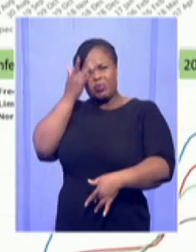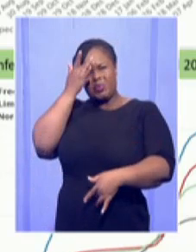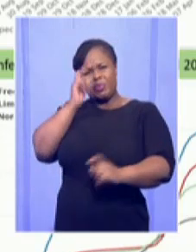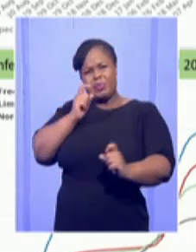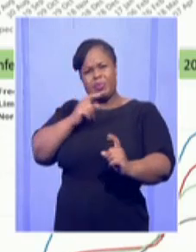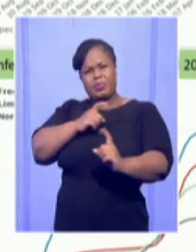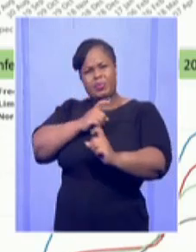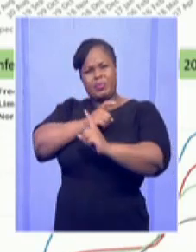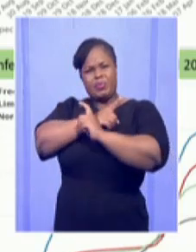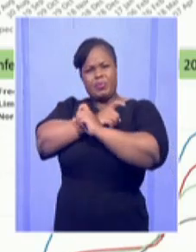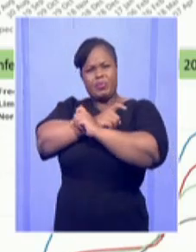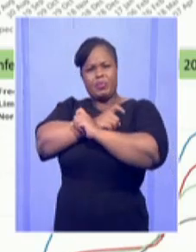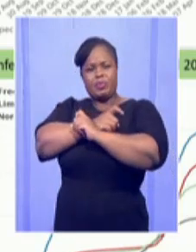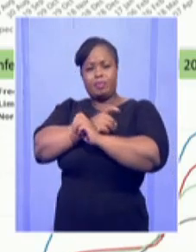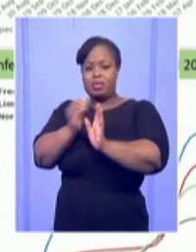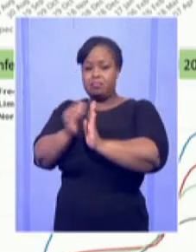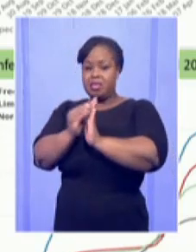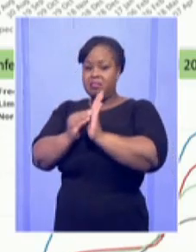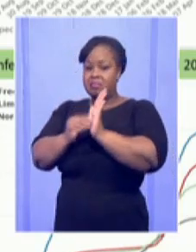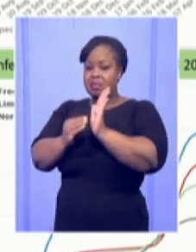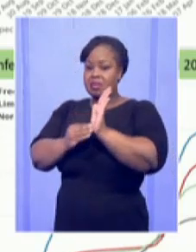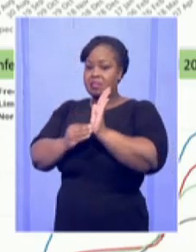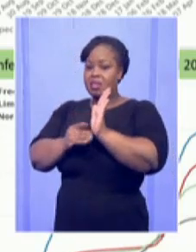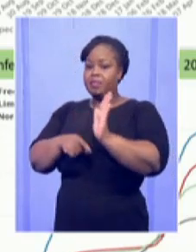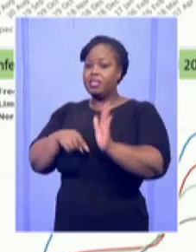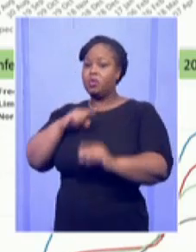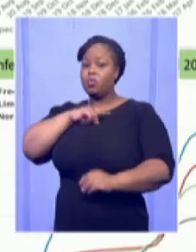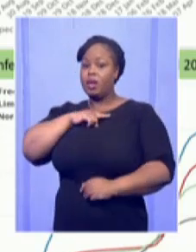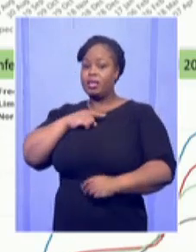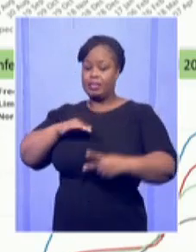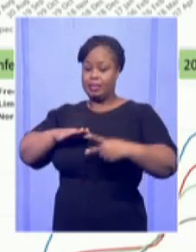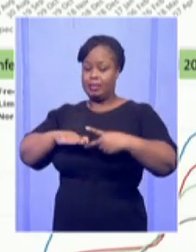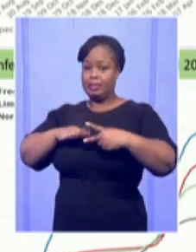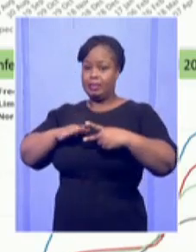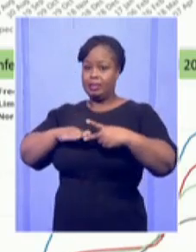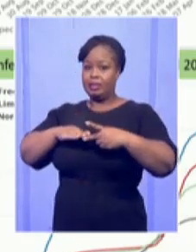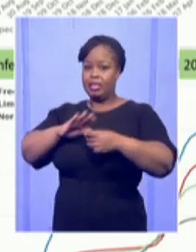which are noted in the report. That especially the second one,